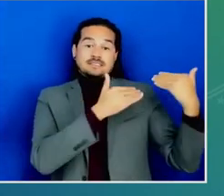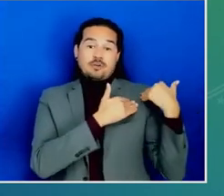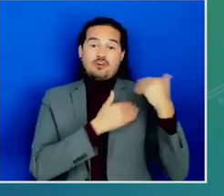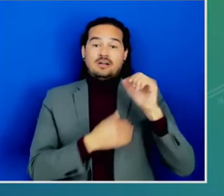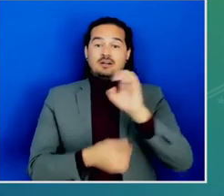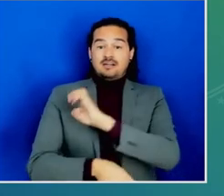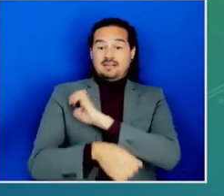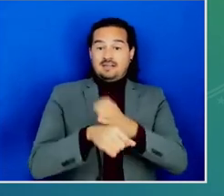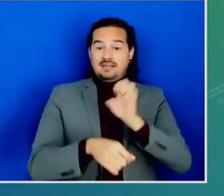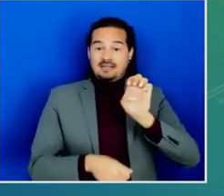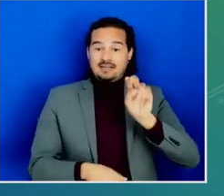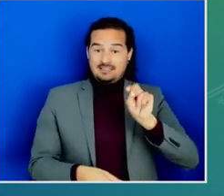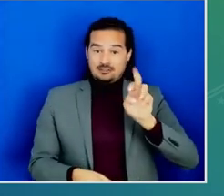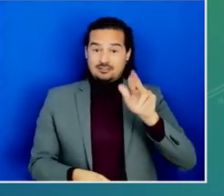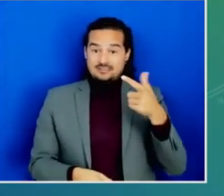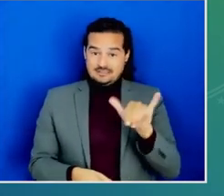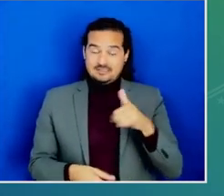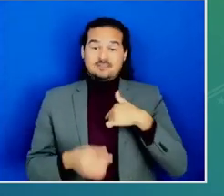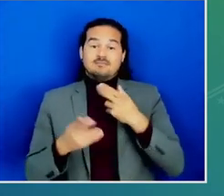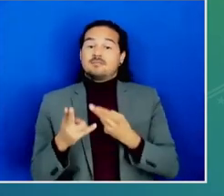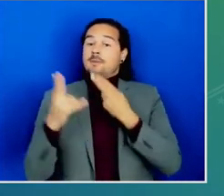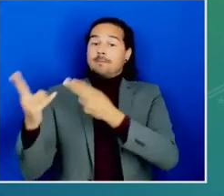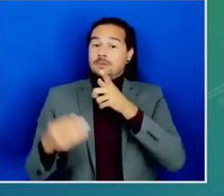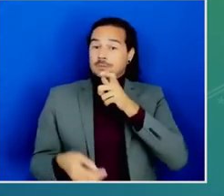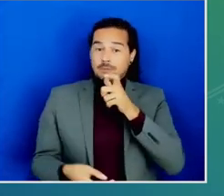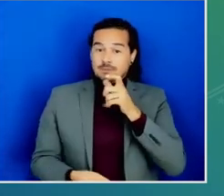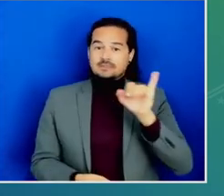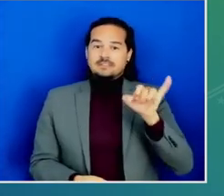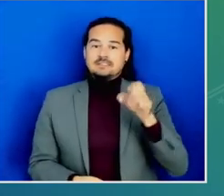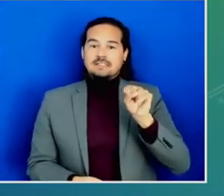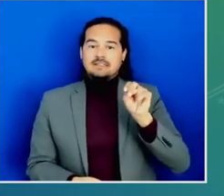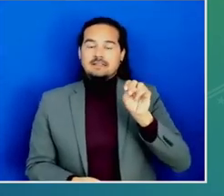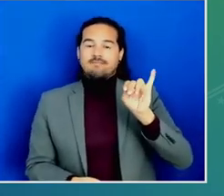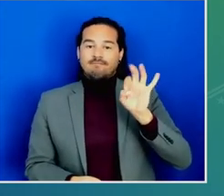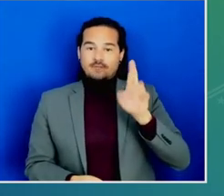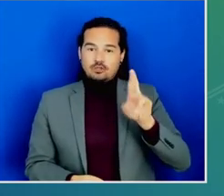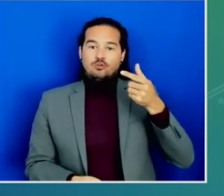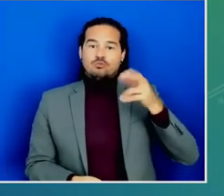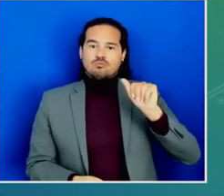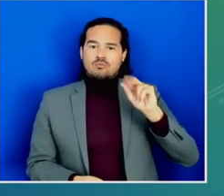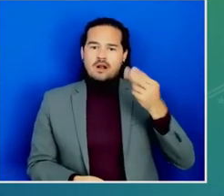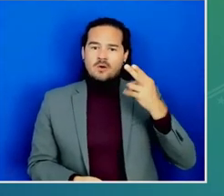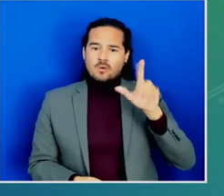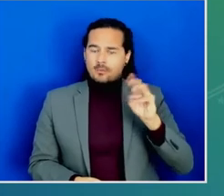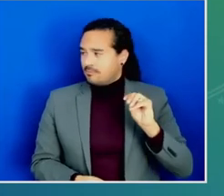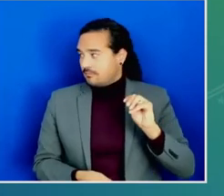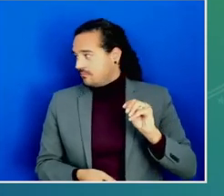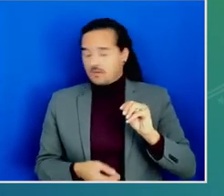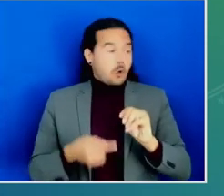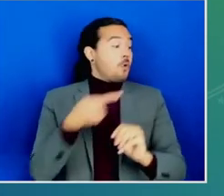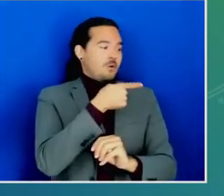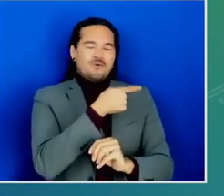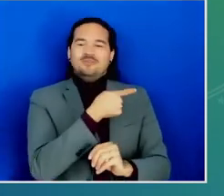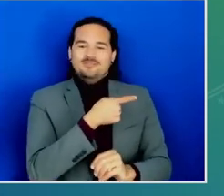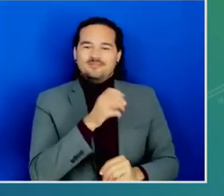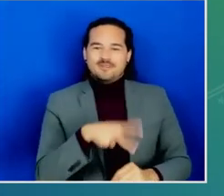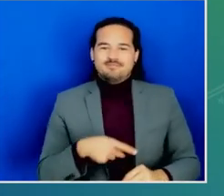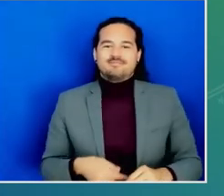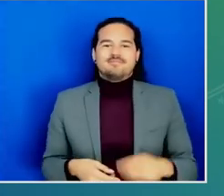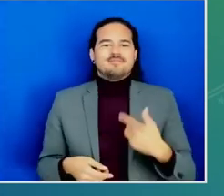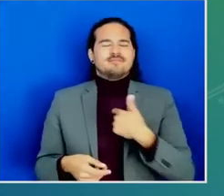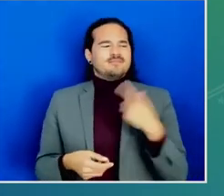nominate Governor Jennifer Granholm. First woman, where's Jennifer? Back there. She's a